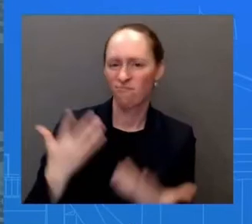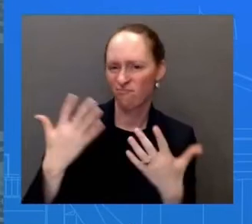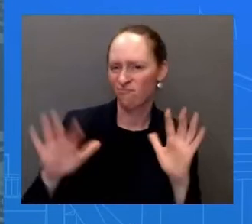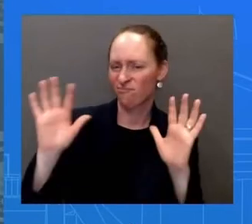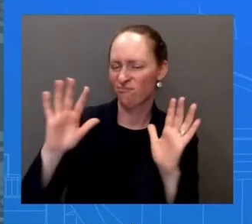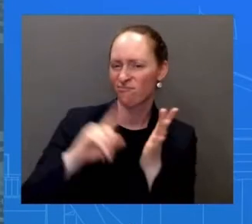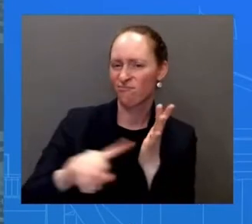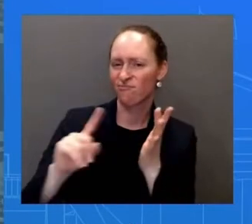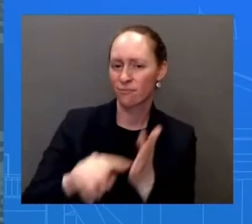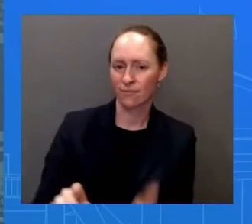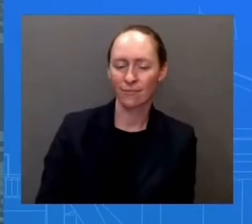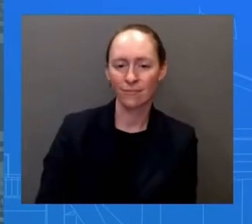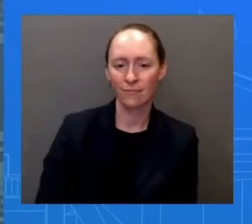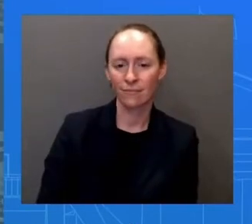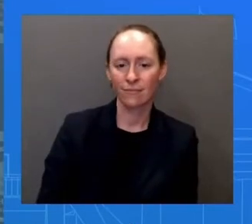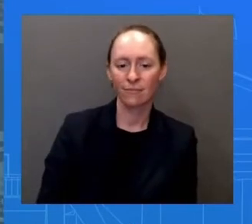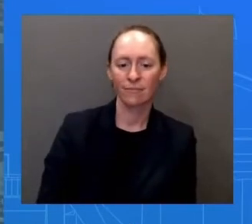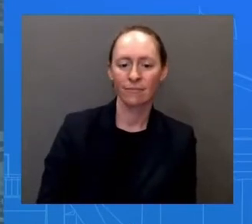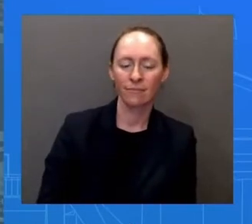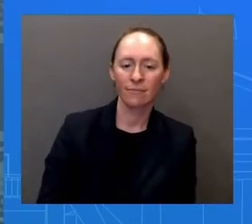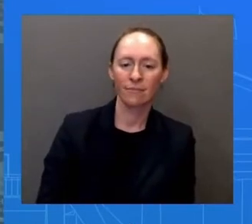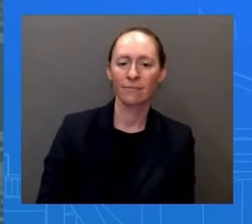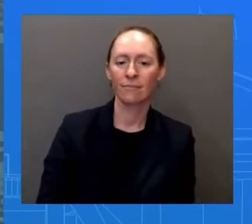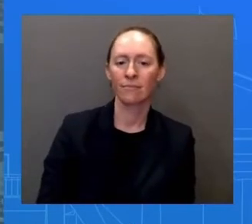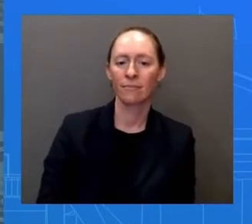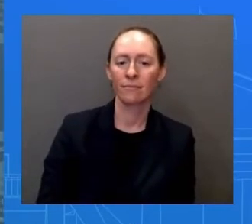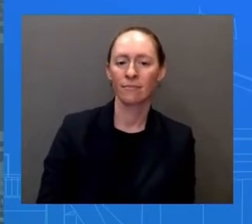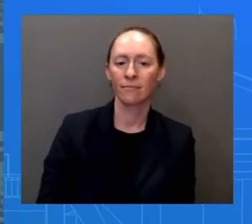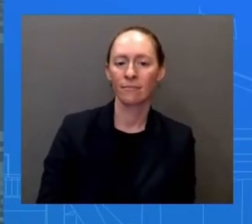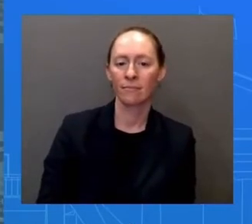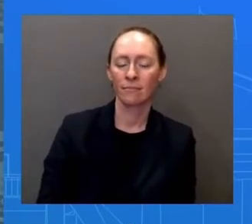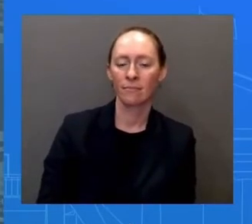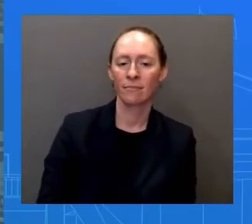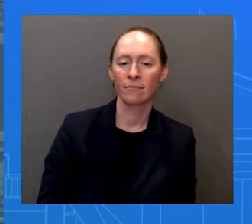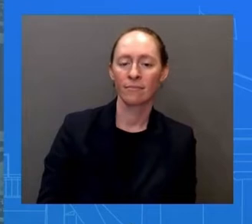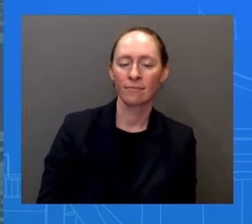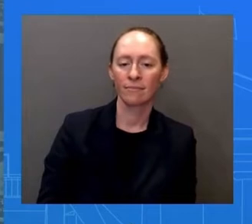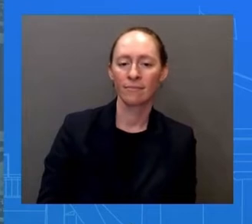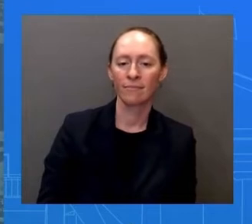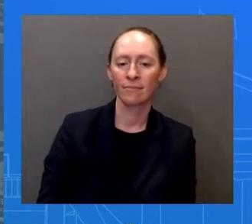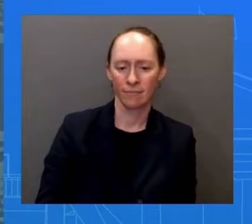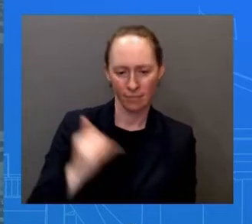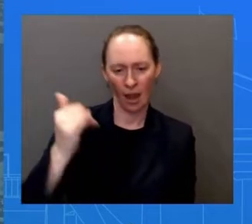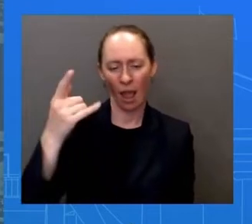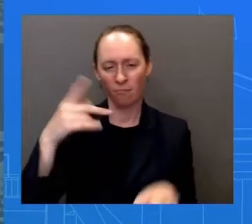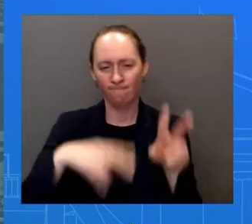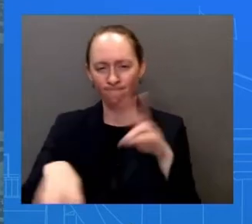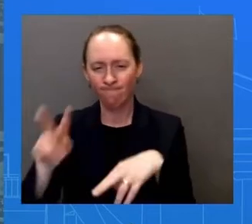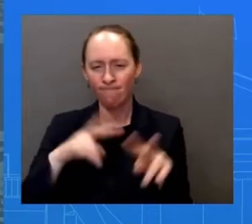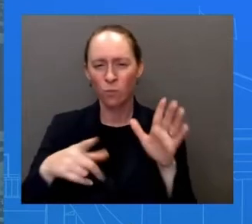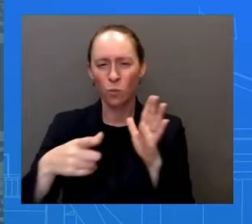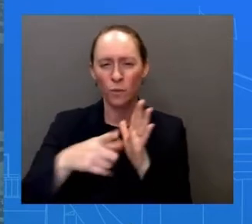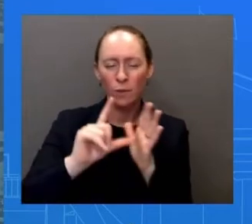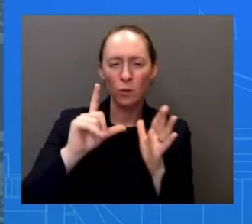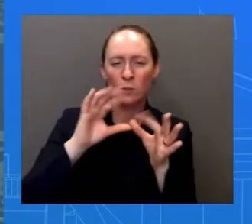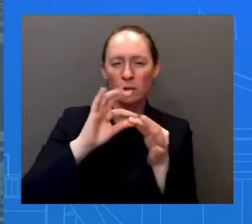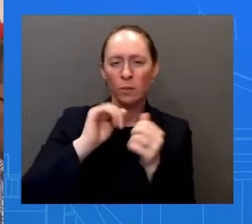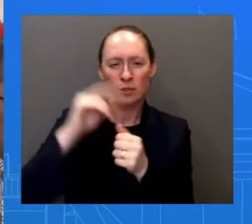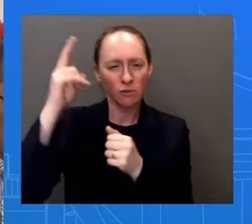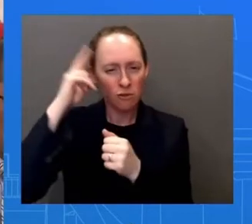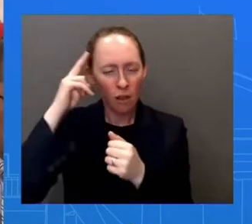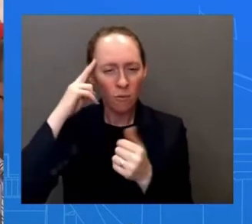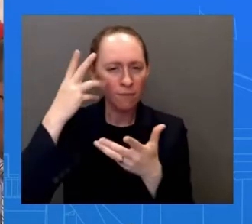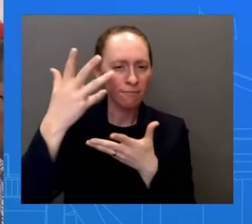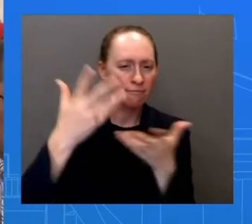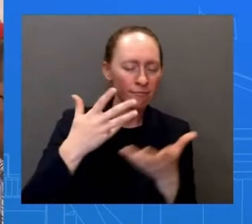So on the review, the Saudi relationship review, it partly was because we were told that it helps Russia,